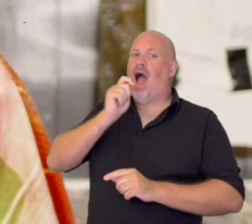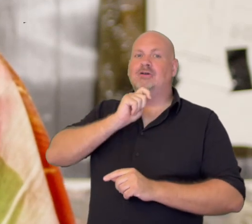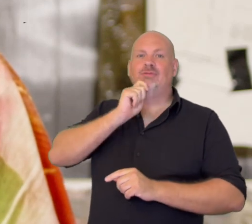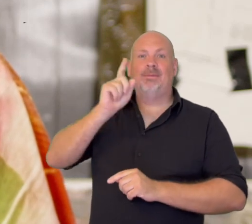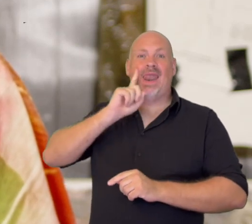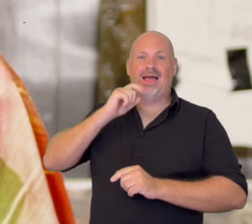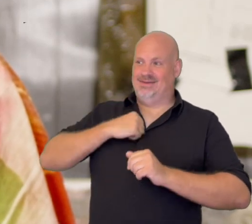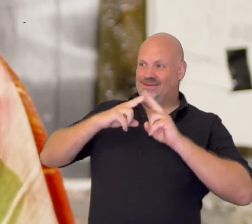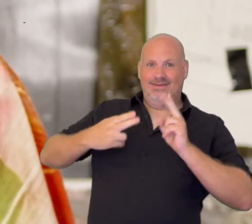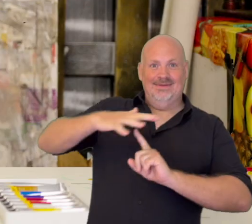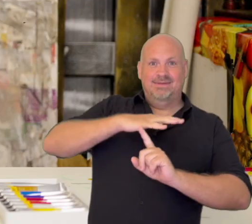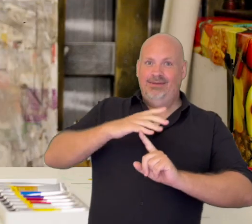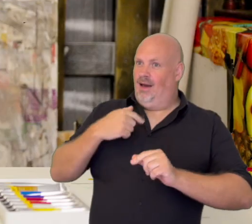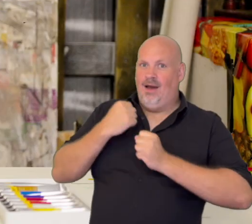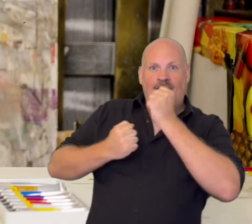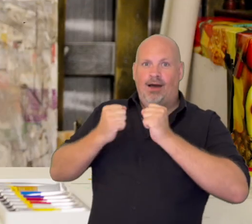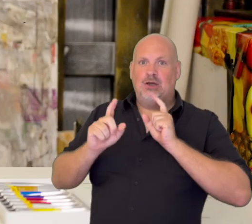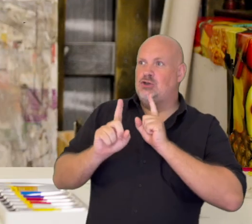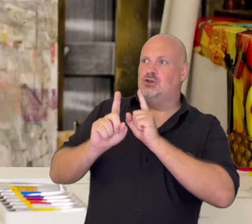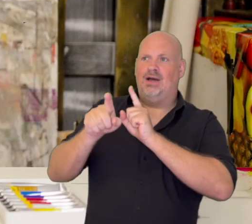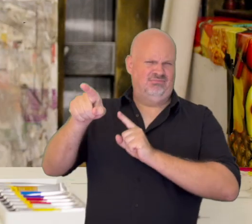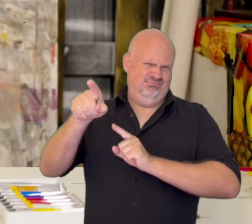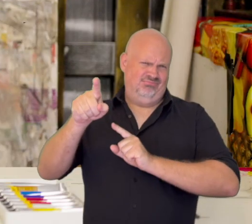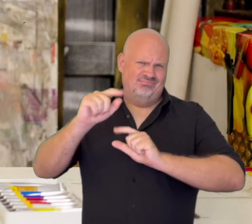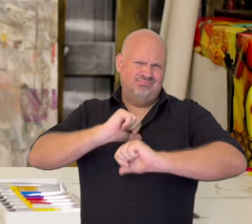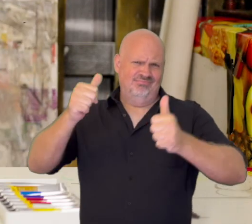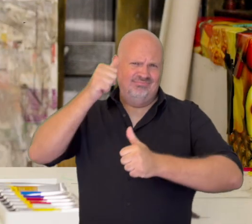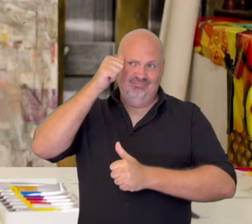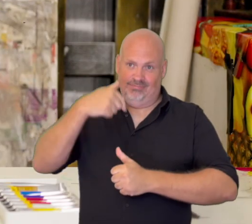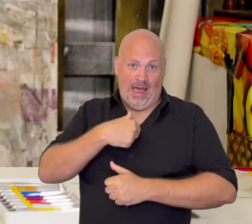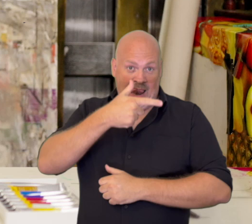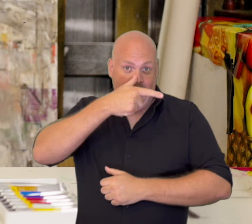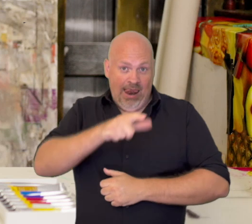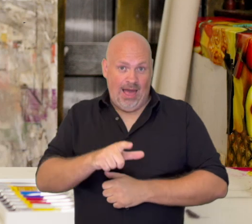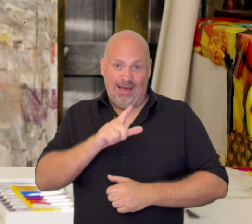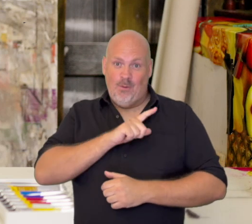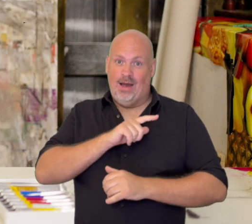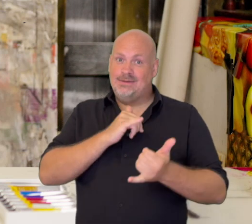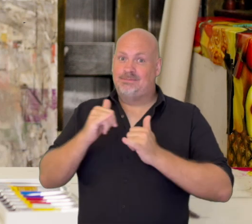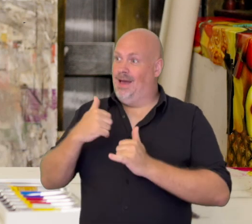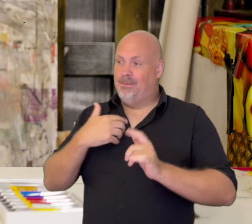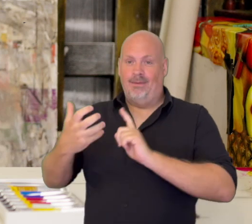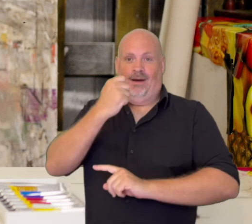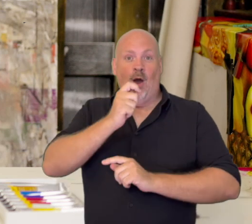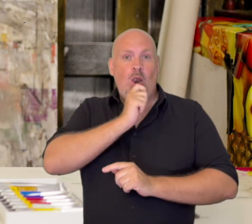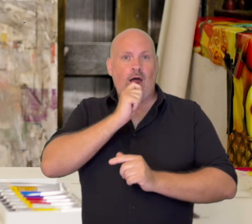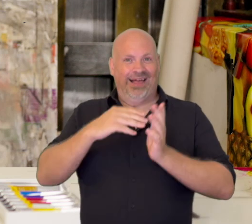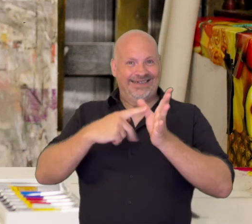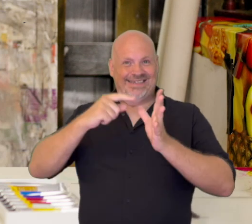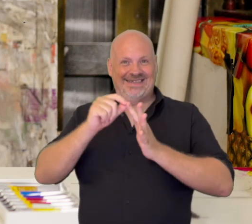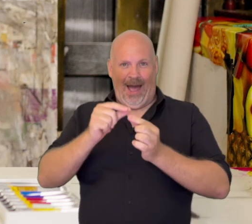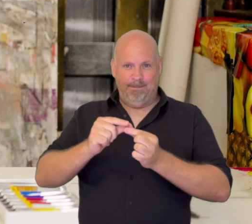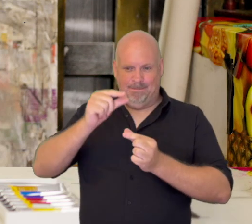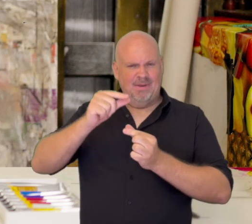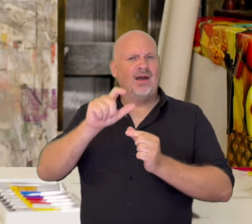cream lady on my estate, and she was quite legendary, and if I was lucky enough, some days I'd get a Zap lolly, and it has